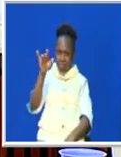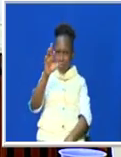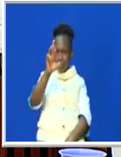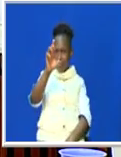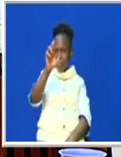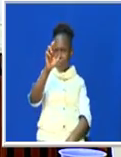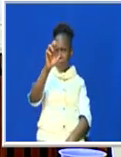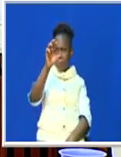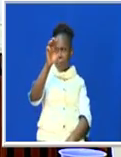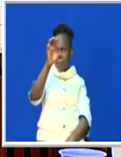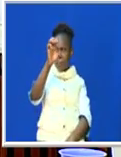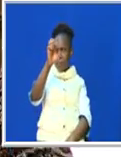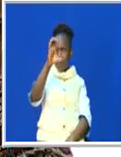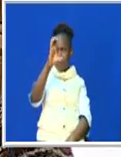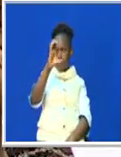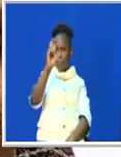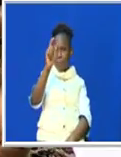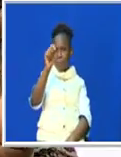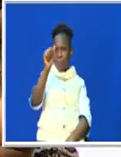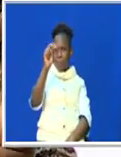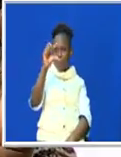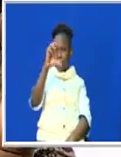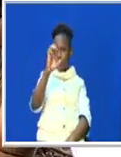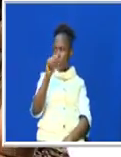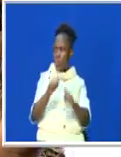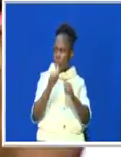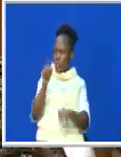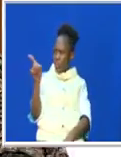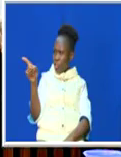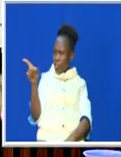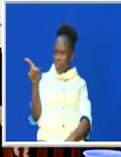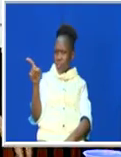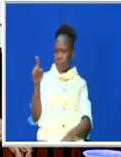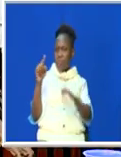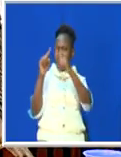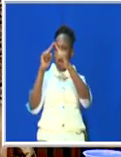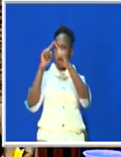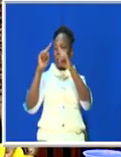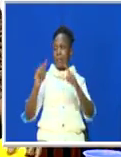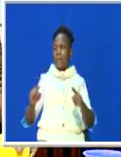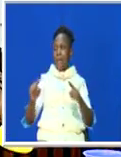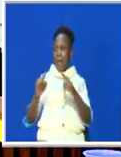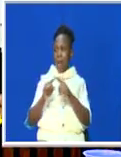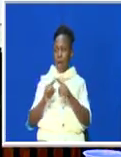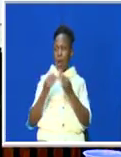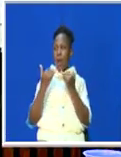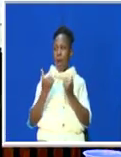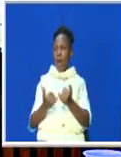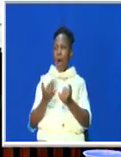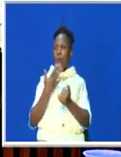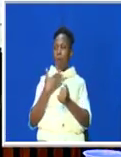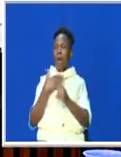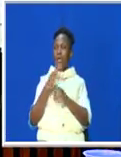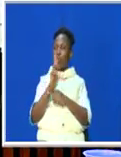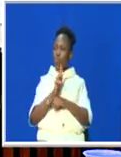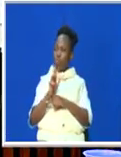What shape is this? It's a triangle. Now I'm going to use my